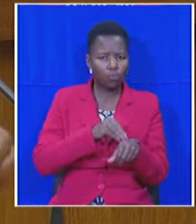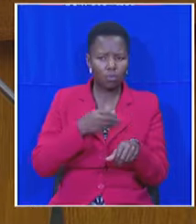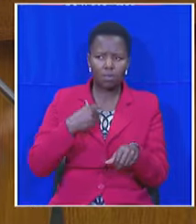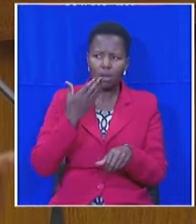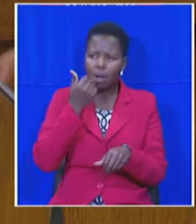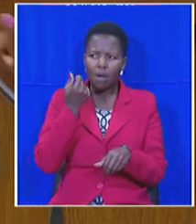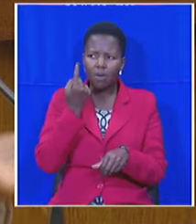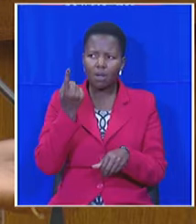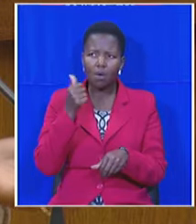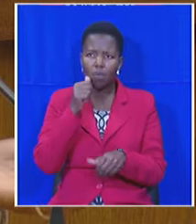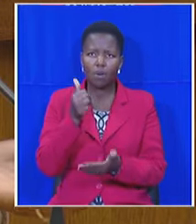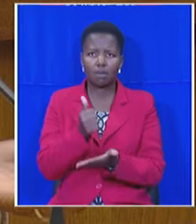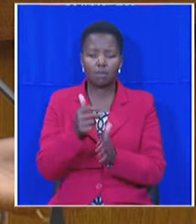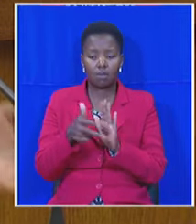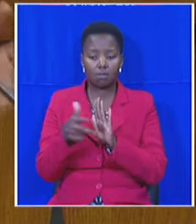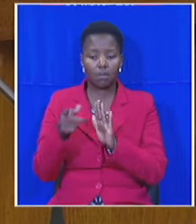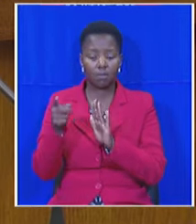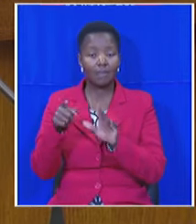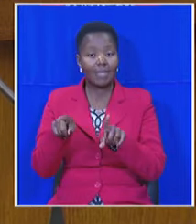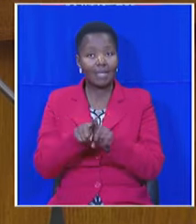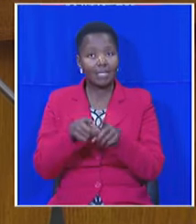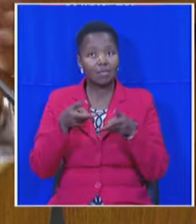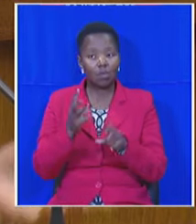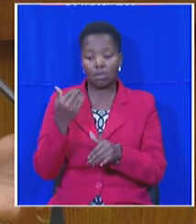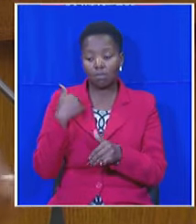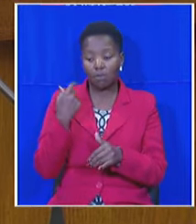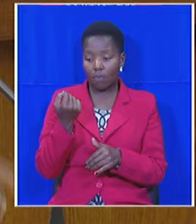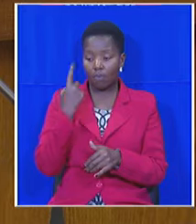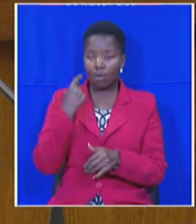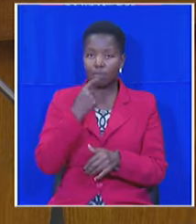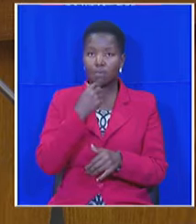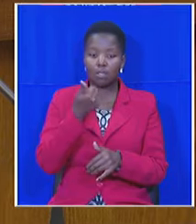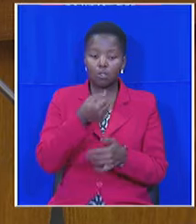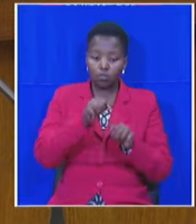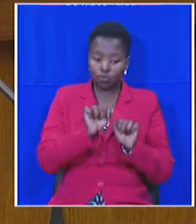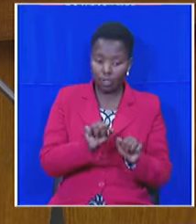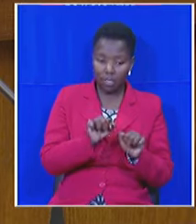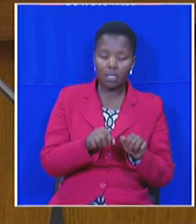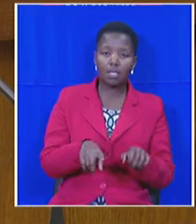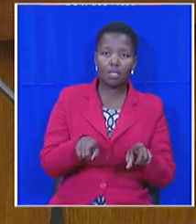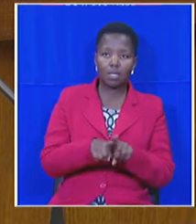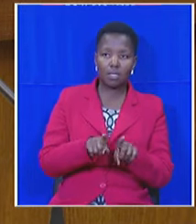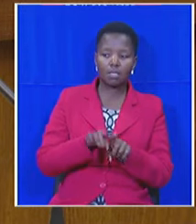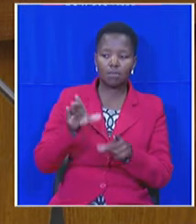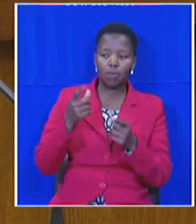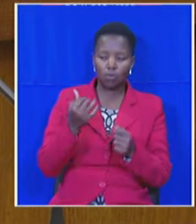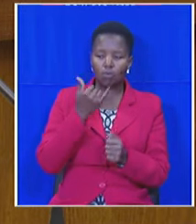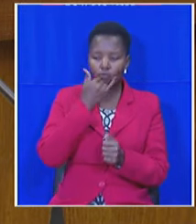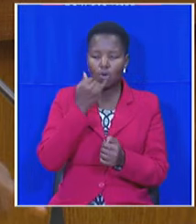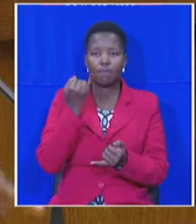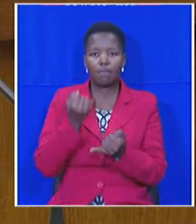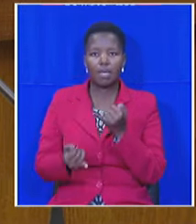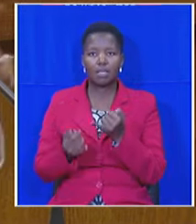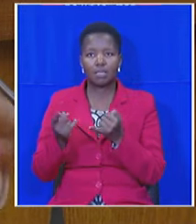document. Oh, by the way, the same way you misunderstood the chair to be the other one, I think you have made a wrong mistake again, where you